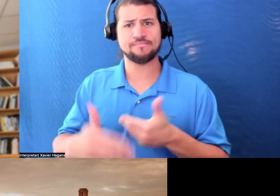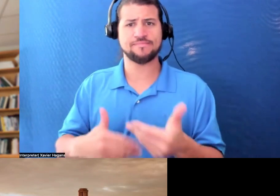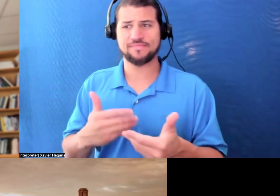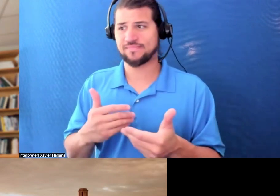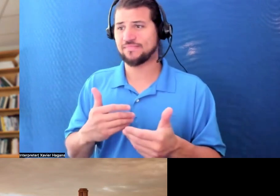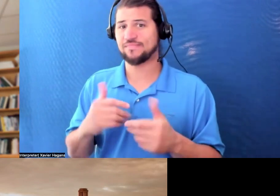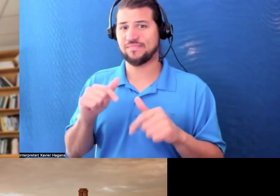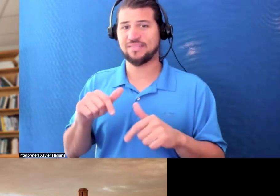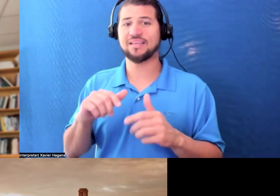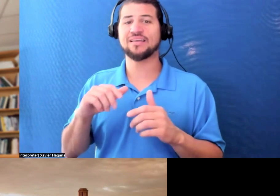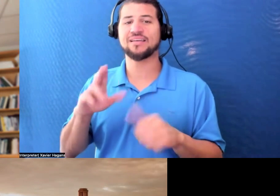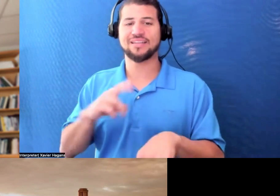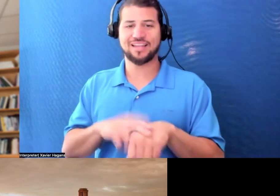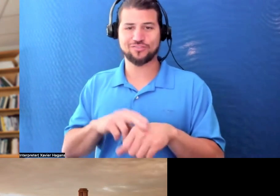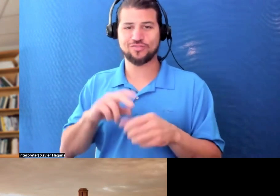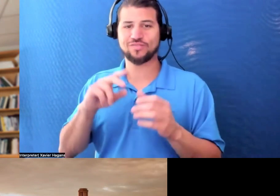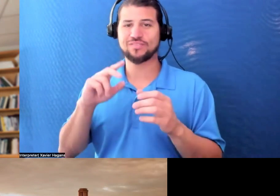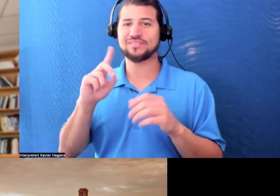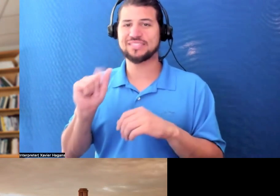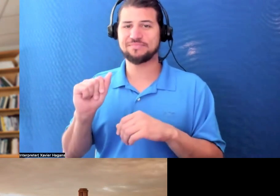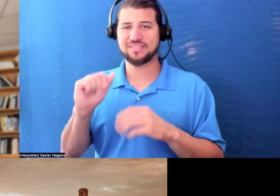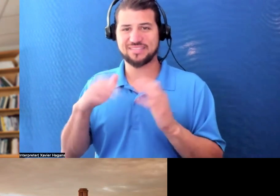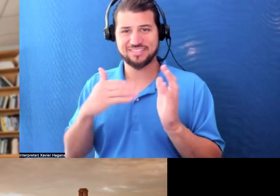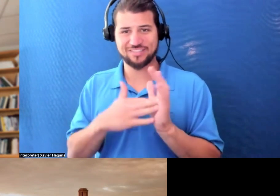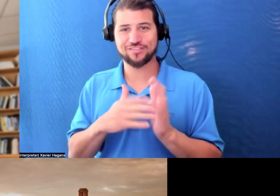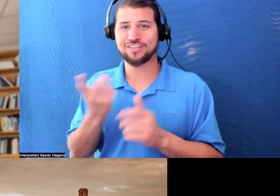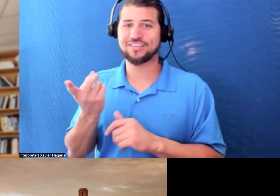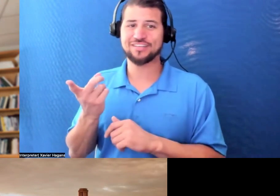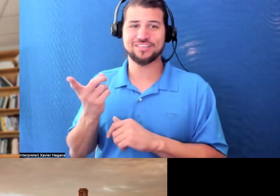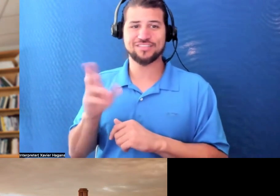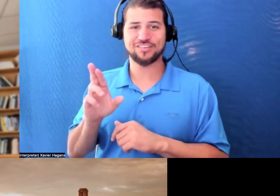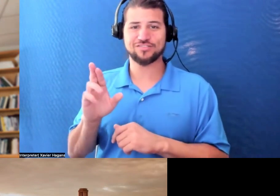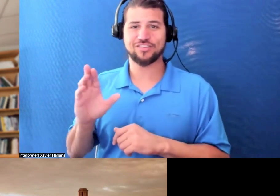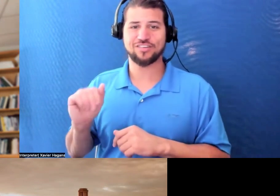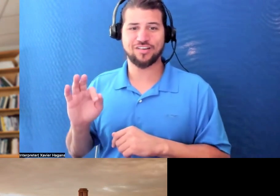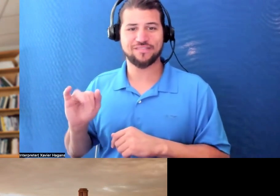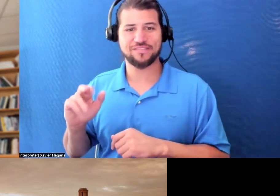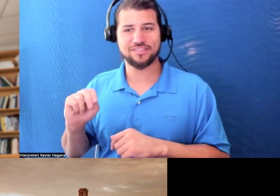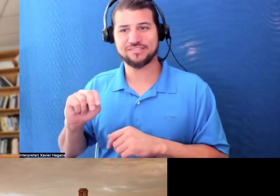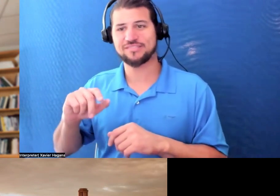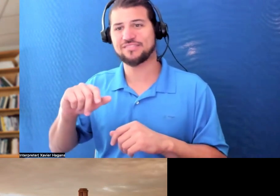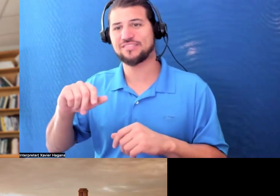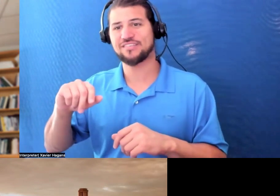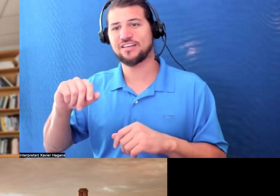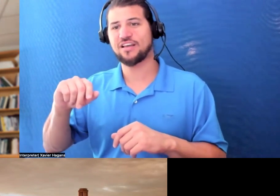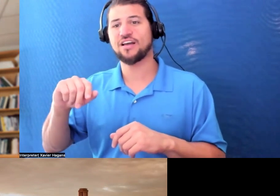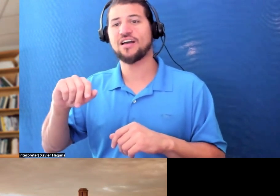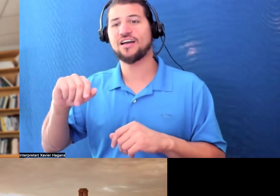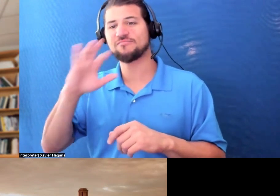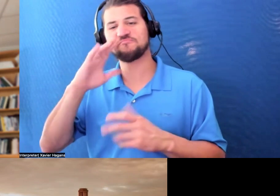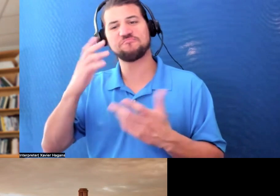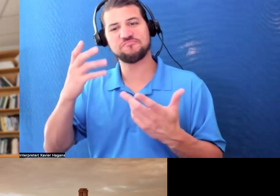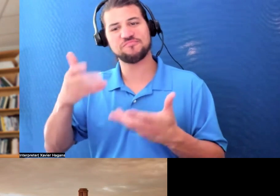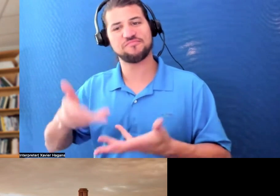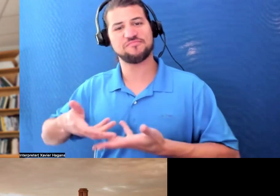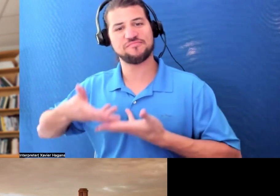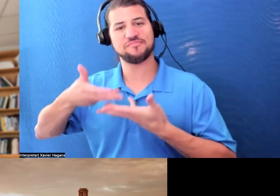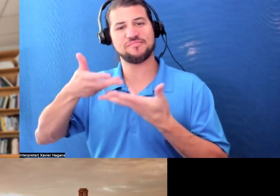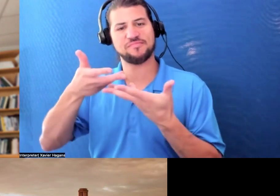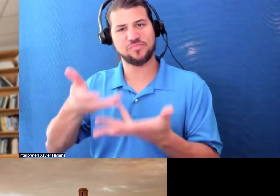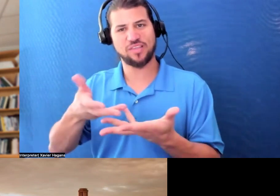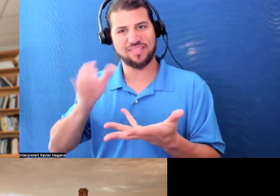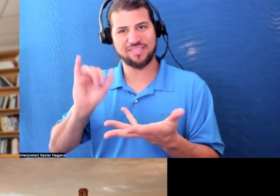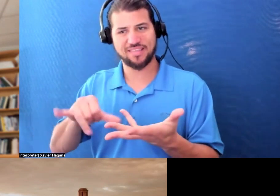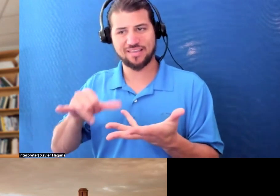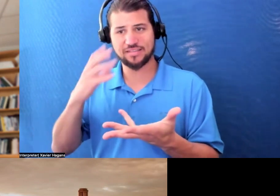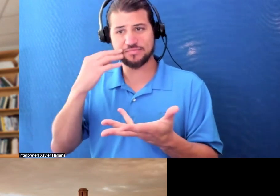National Disability Center, it was Dr. Coughlin who invited me on. I saw the opportunity to kind of bring that experience in.